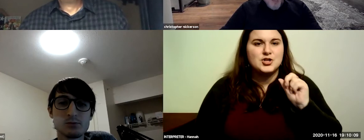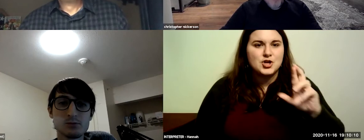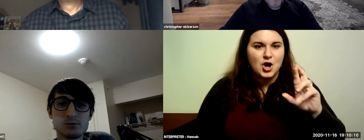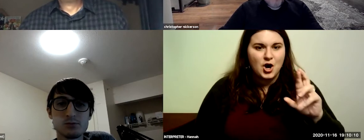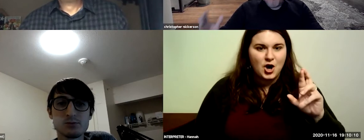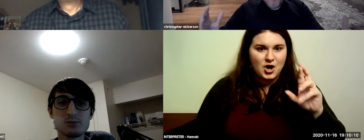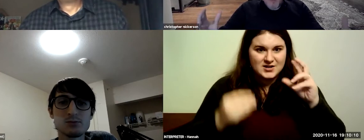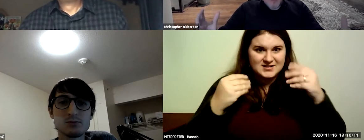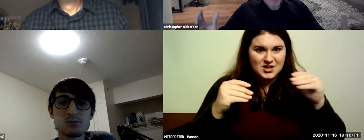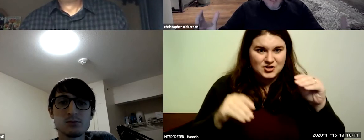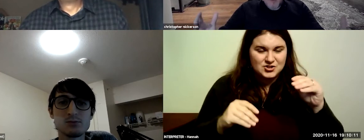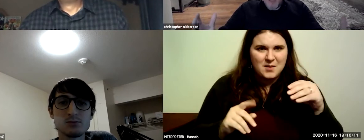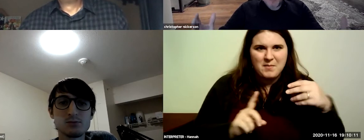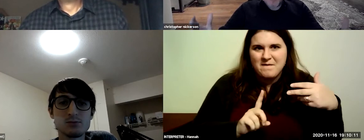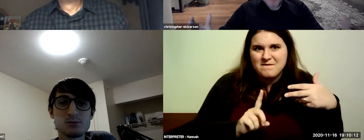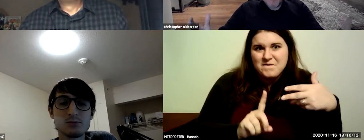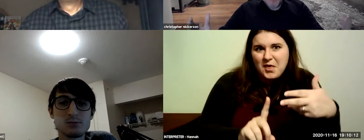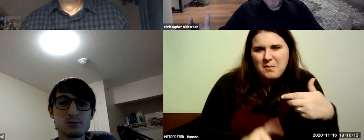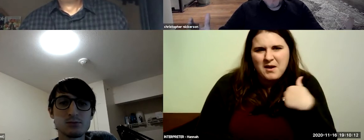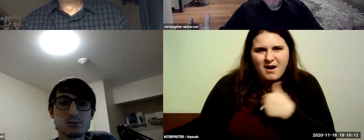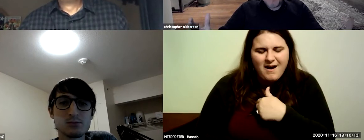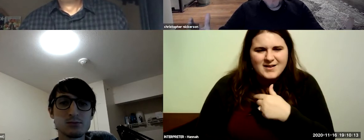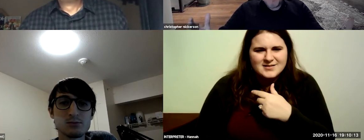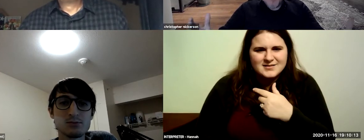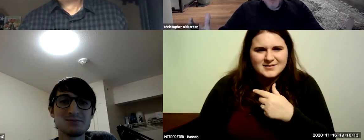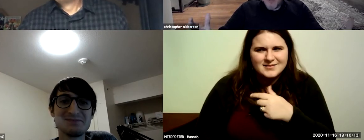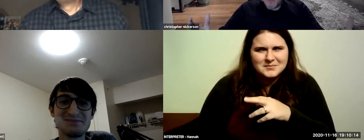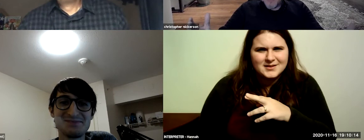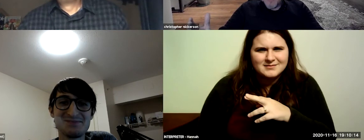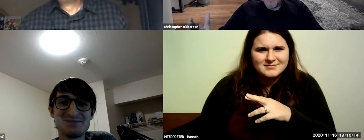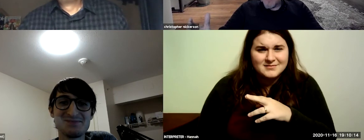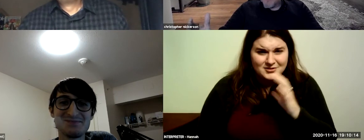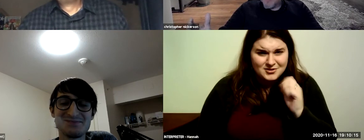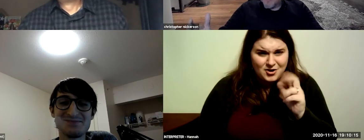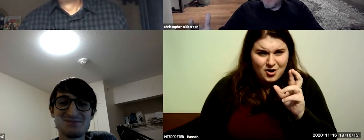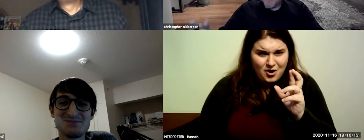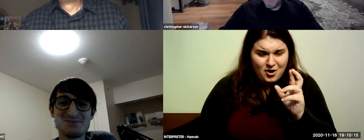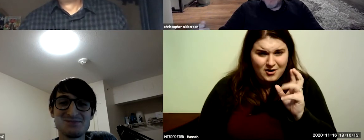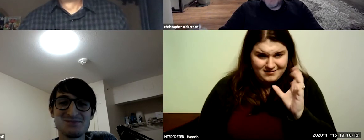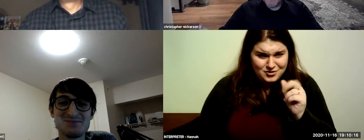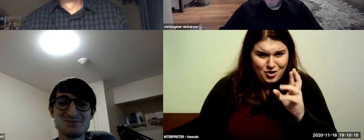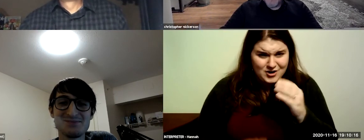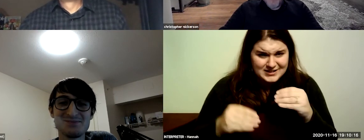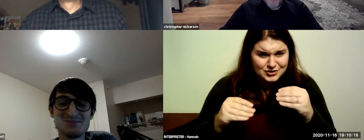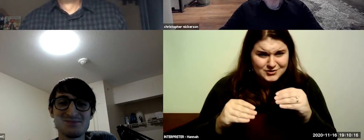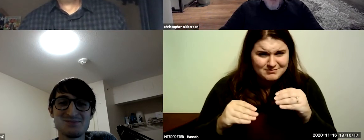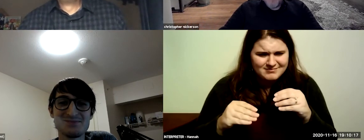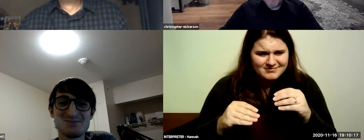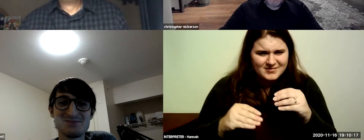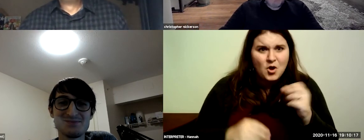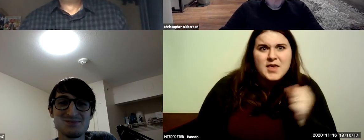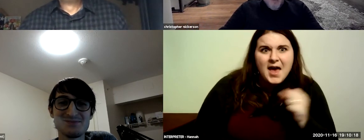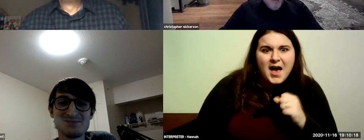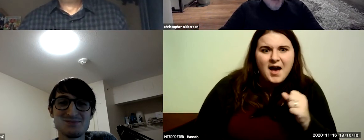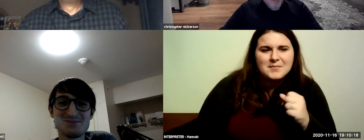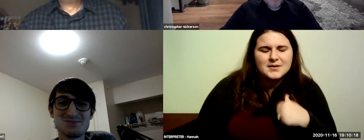going by and they're like filming us to get our reaction. And I'm like, a car dealership? I'm like, really? Like, and they're like, yeah. And I'm